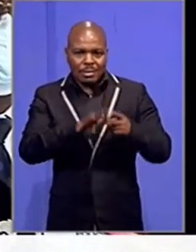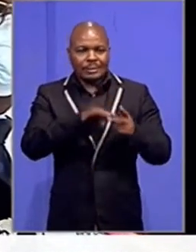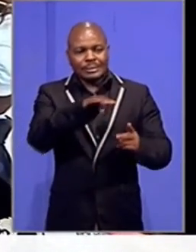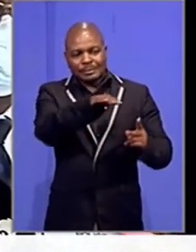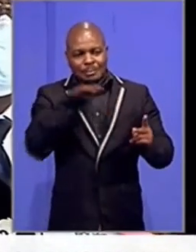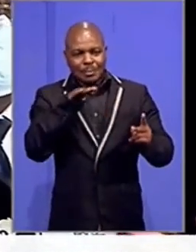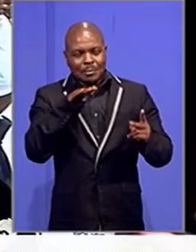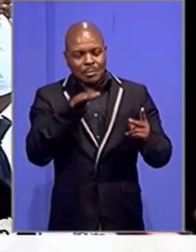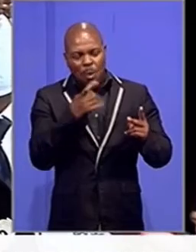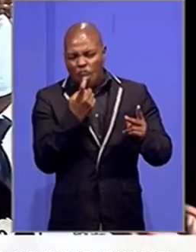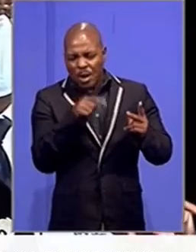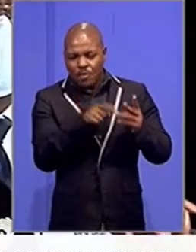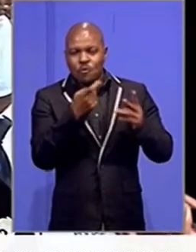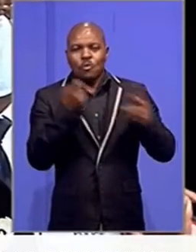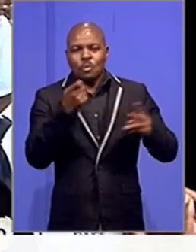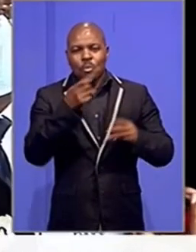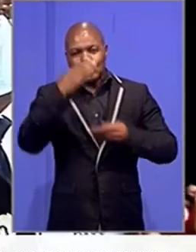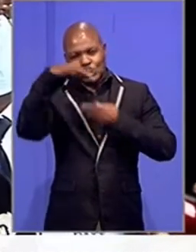Surprisingly.